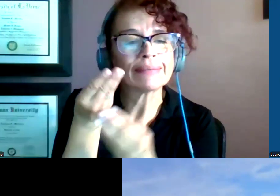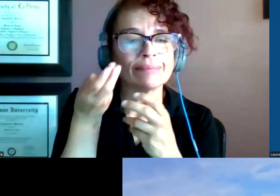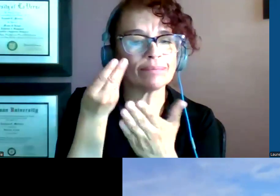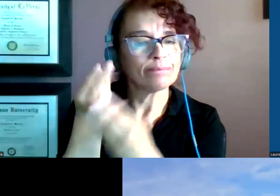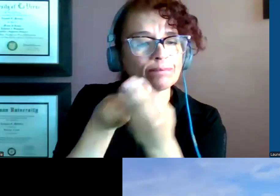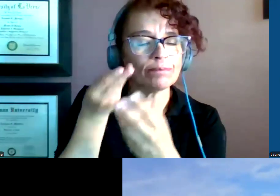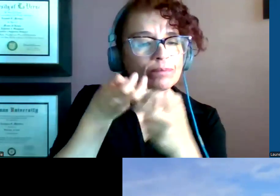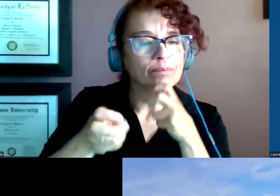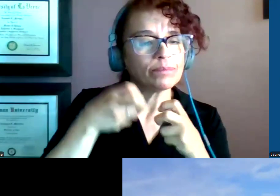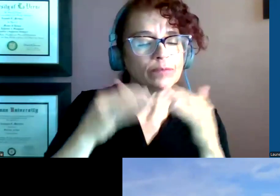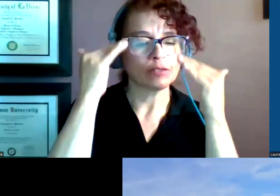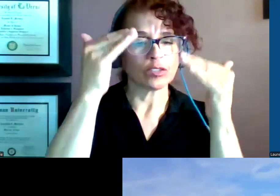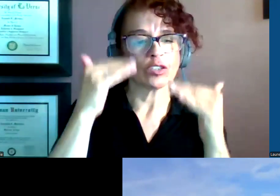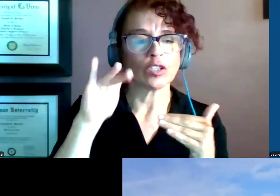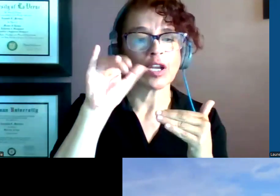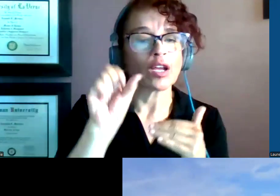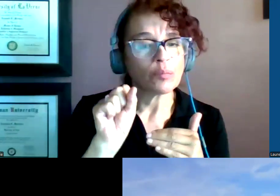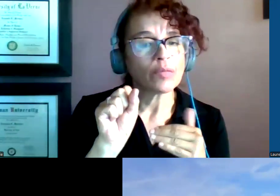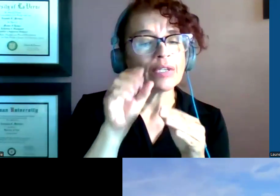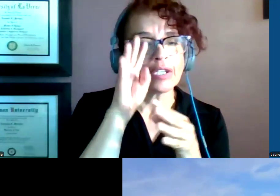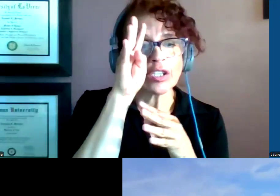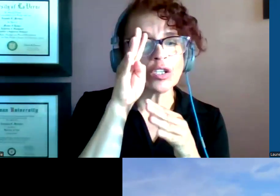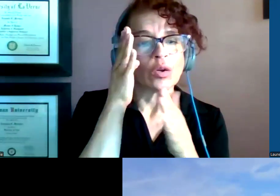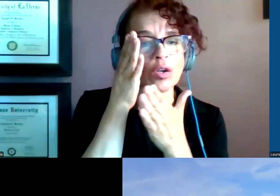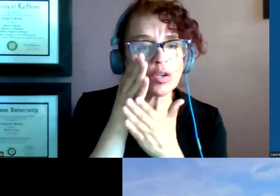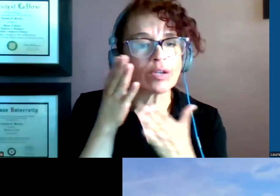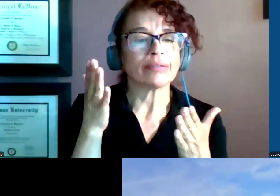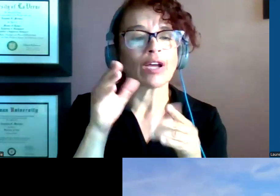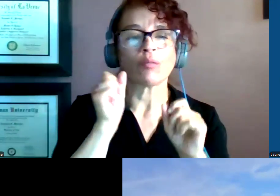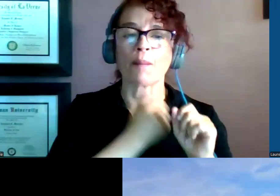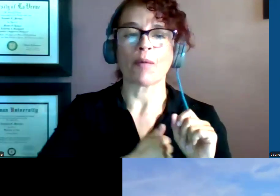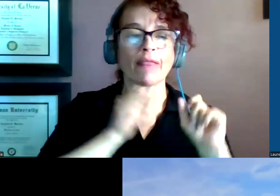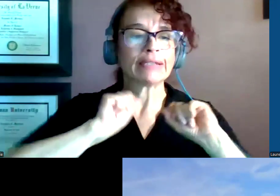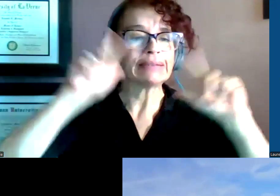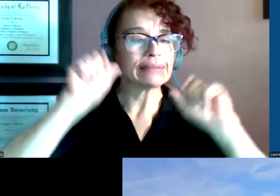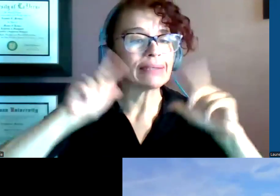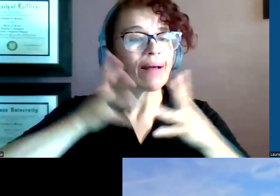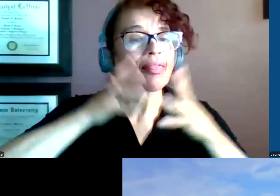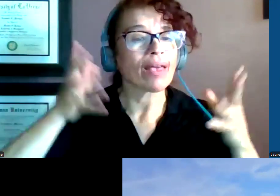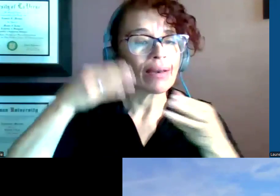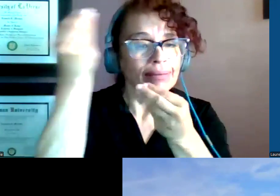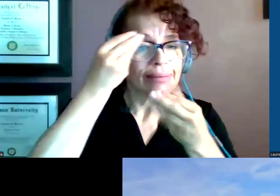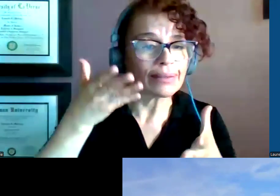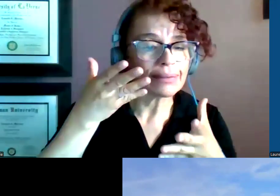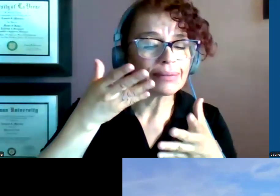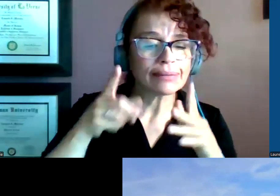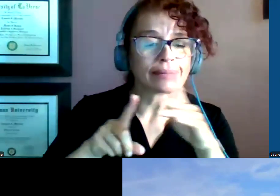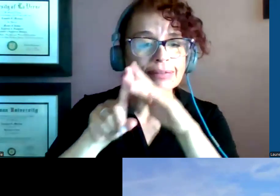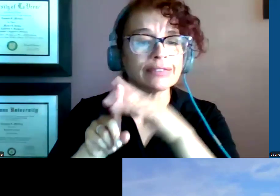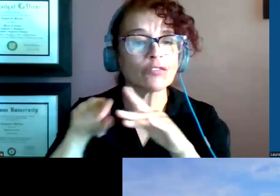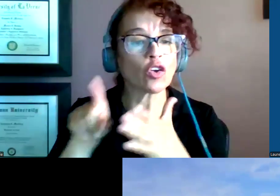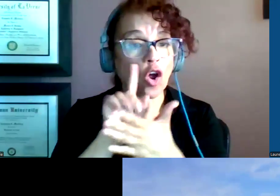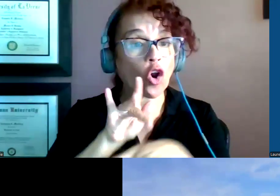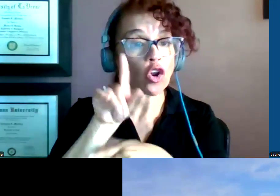go through these by initiatives, and I apologize we don't have slides due to a lot of this information coming out earlier this